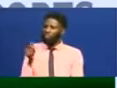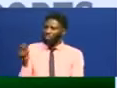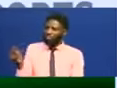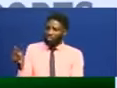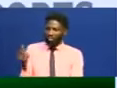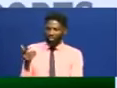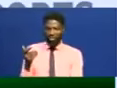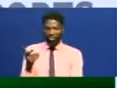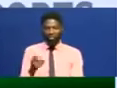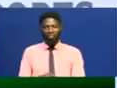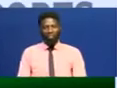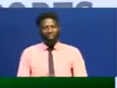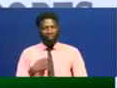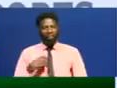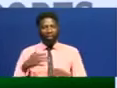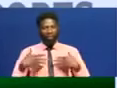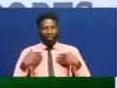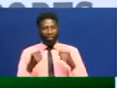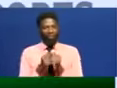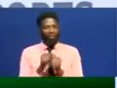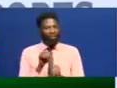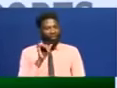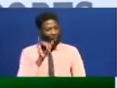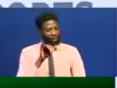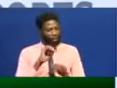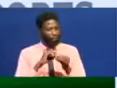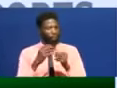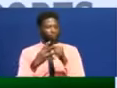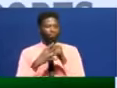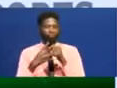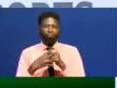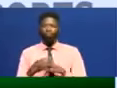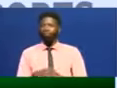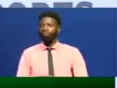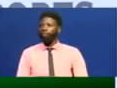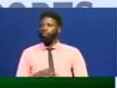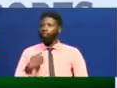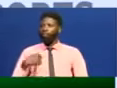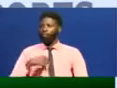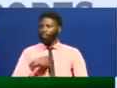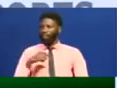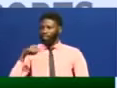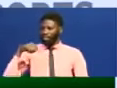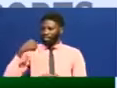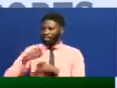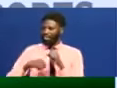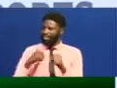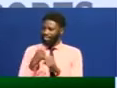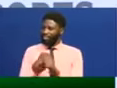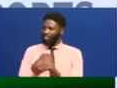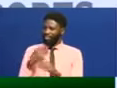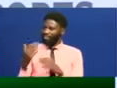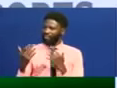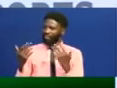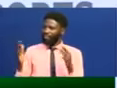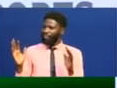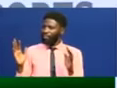decoders. I'm very happy with that. Number nine, we ended this year